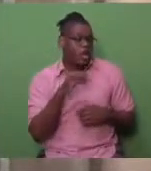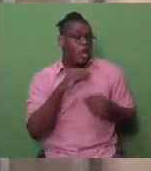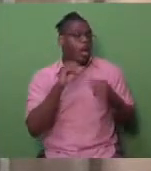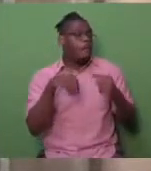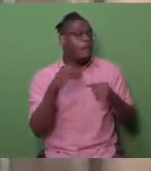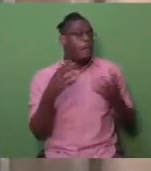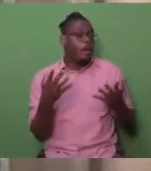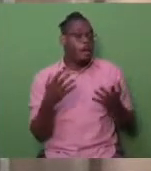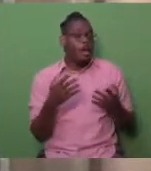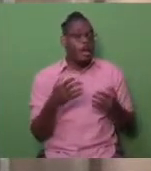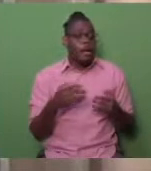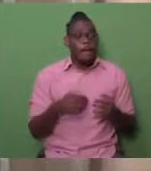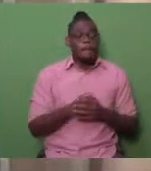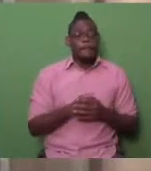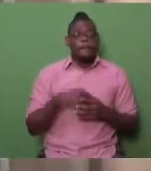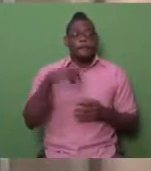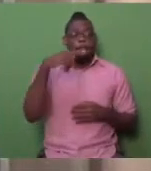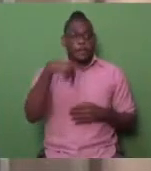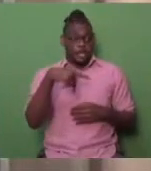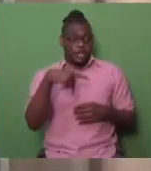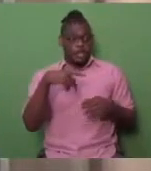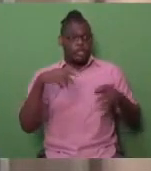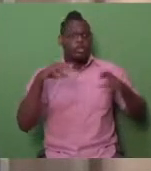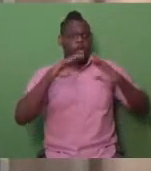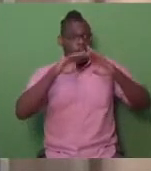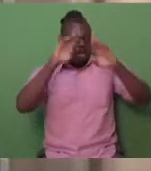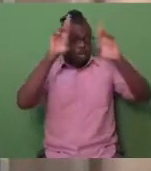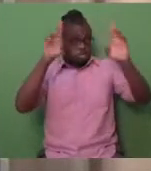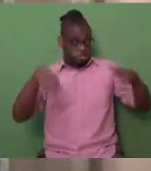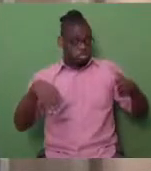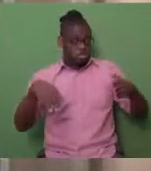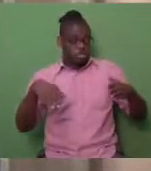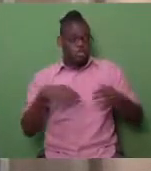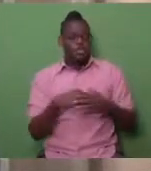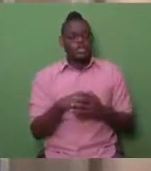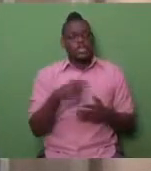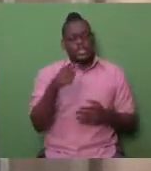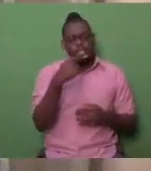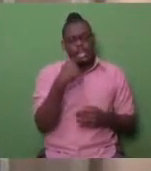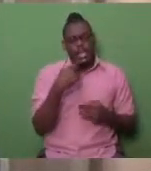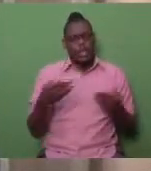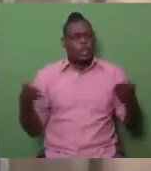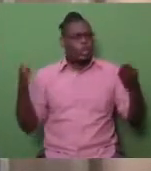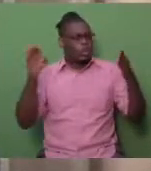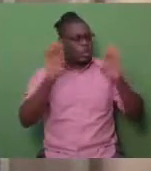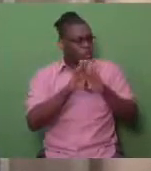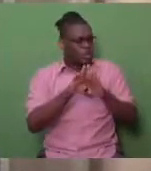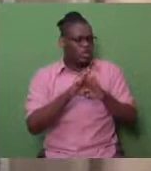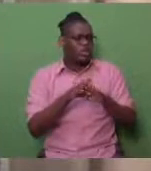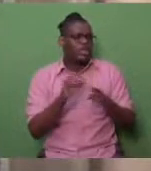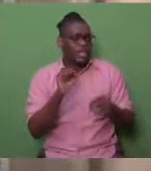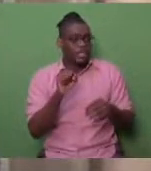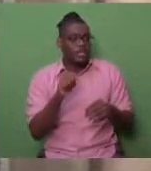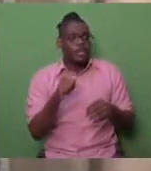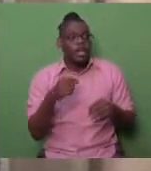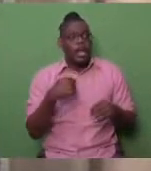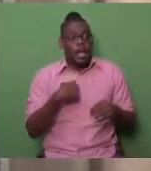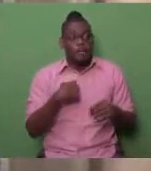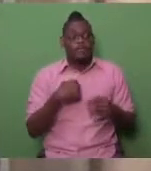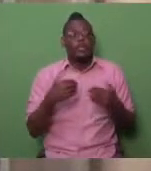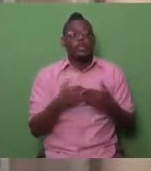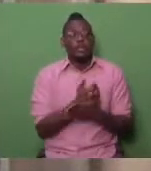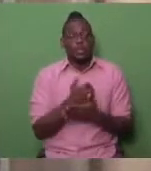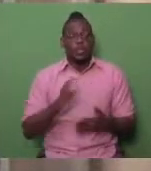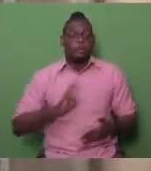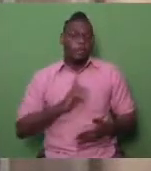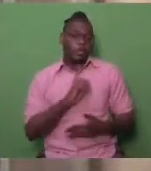Going against the advice of its own legal team, headed by senior counsel, this board filed no appeal. They filed